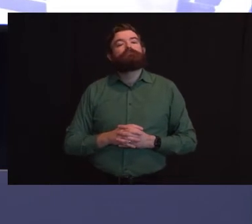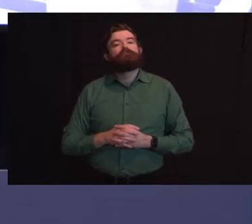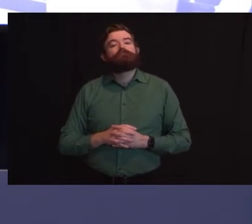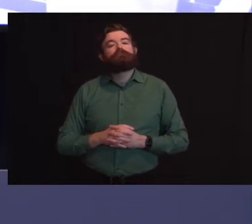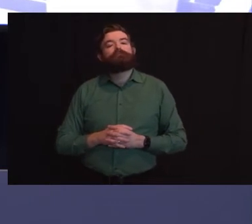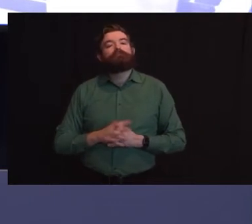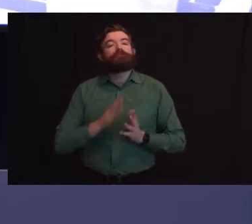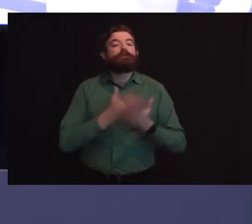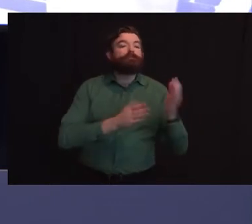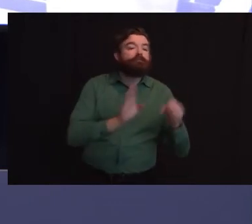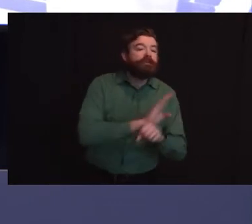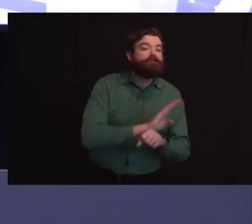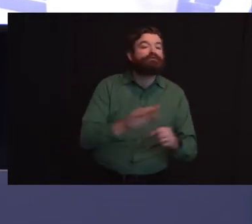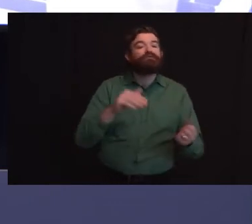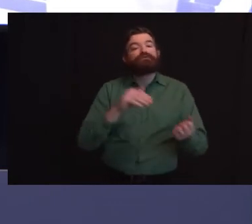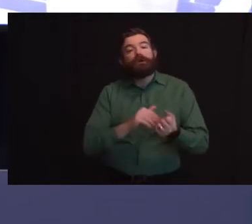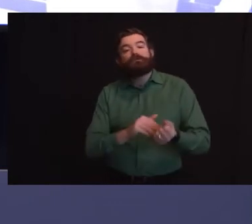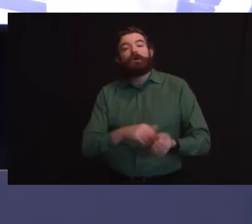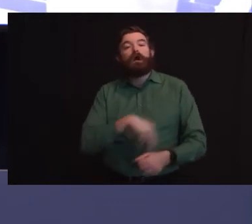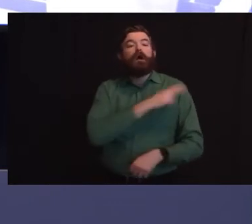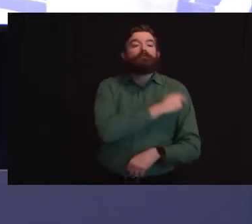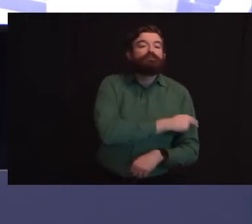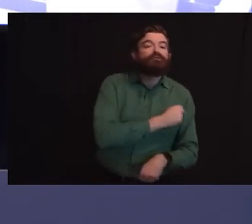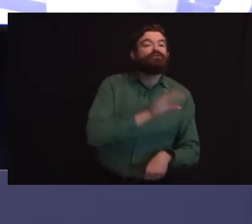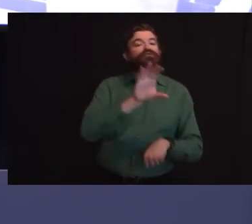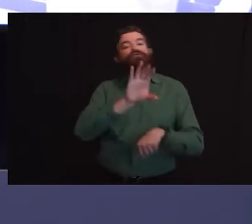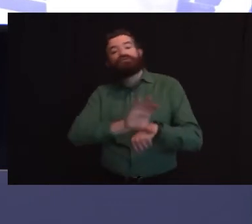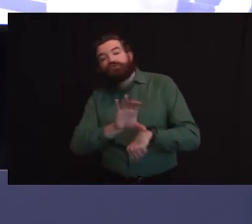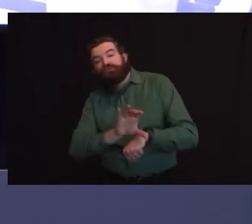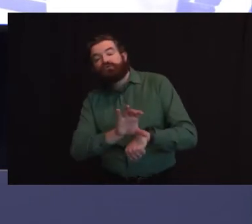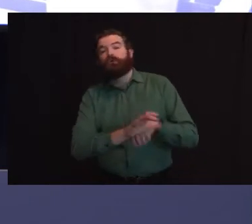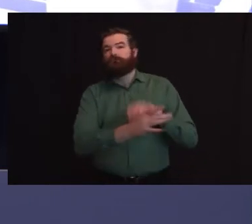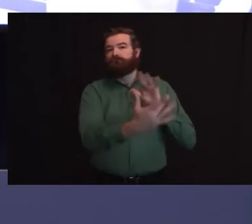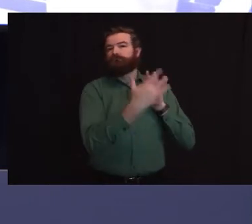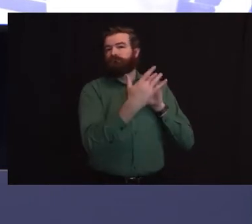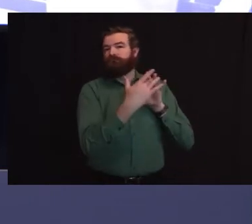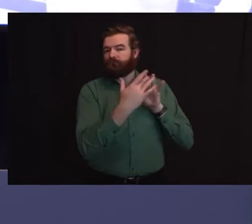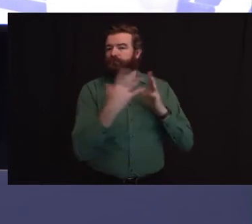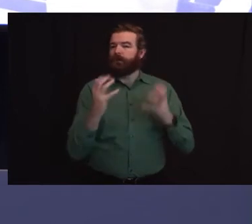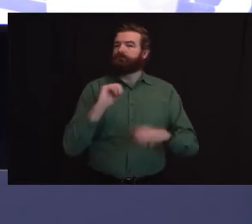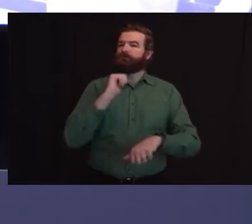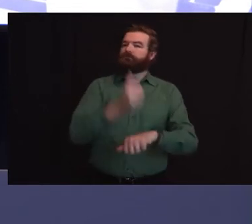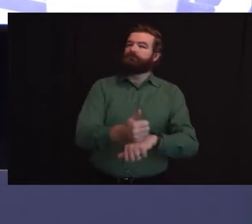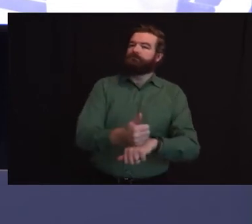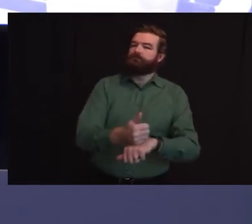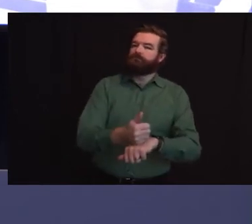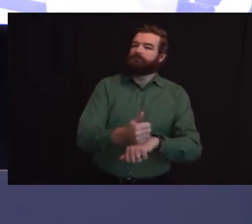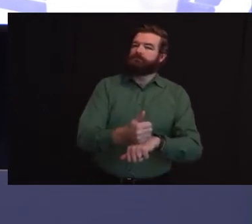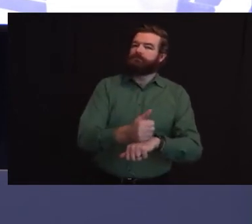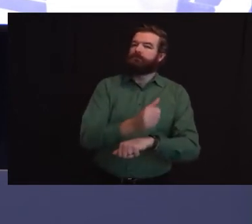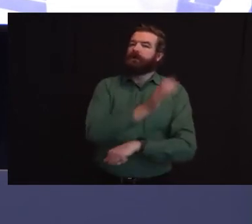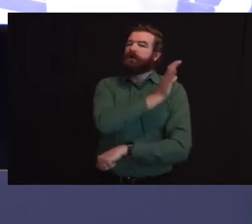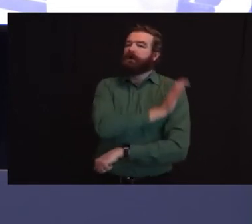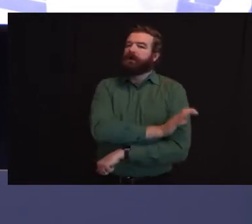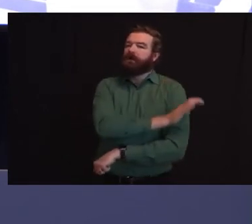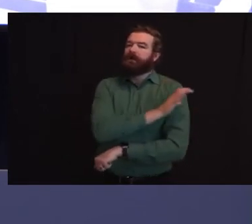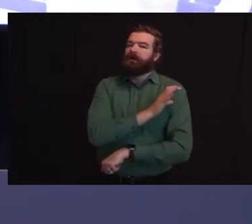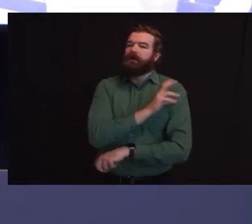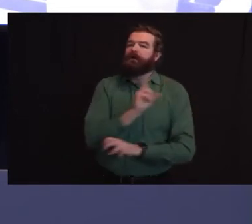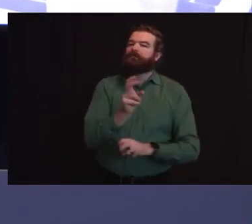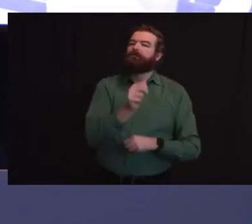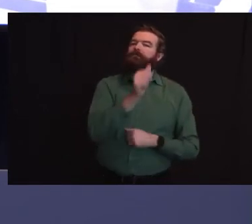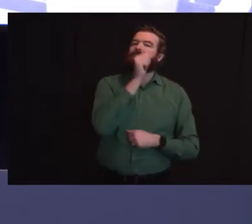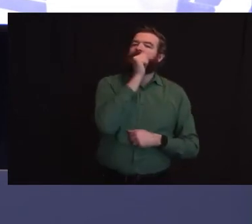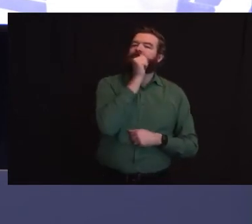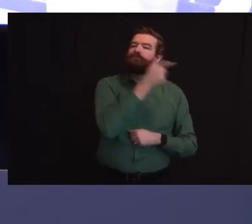also reached out to the department to hold clinics for their employees, clients, membership, and